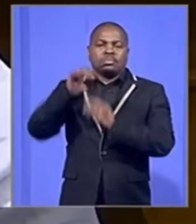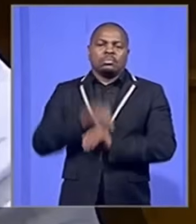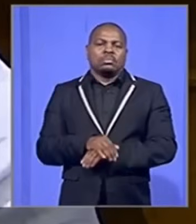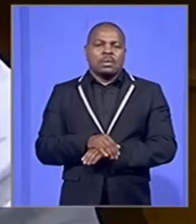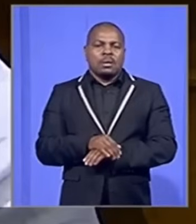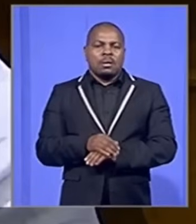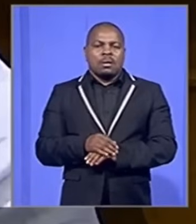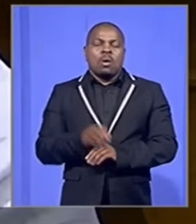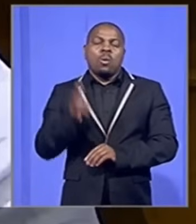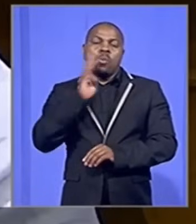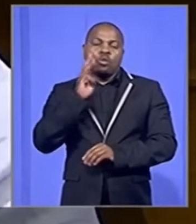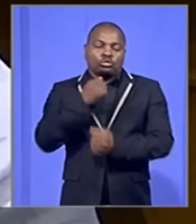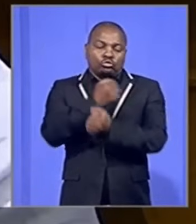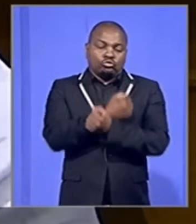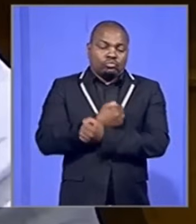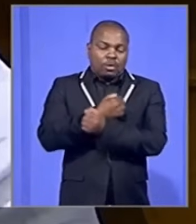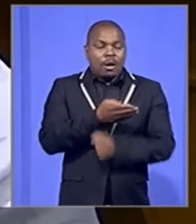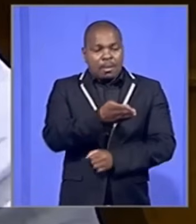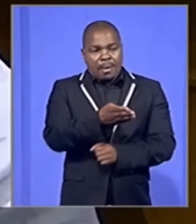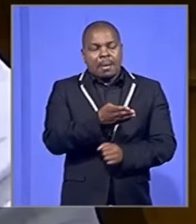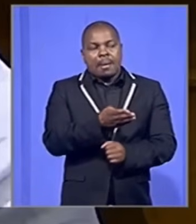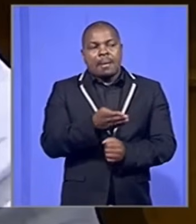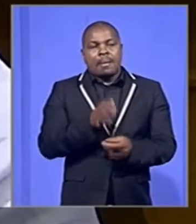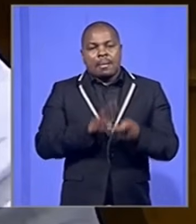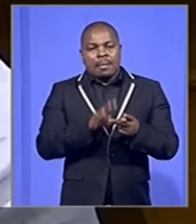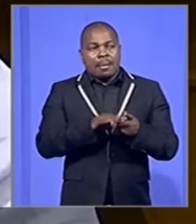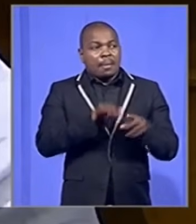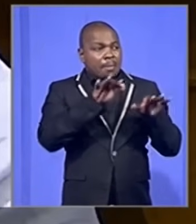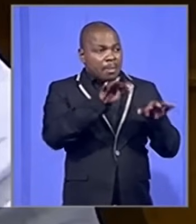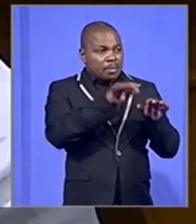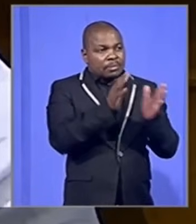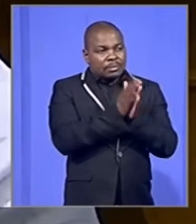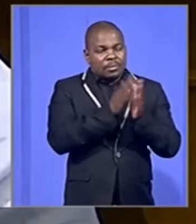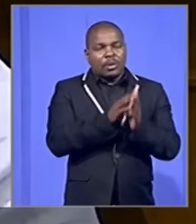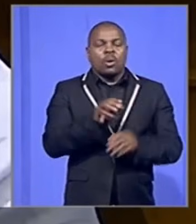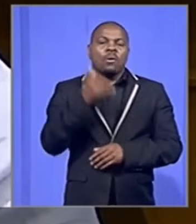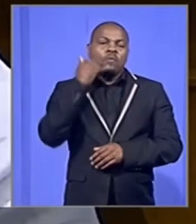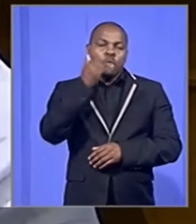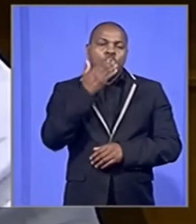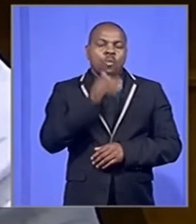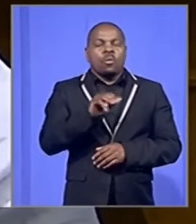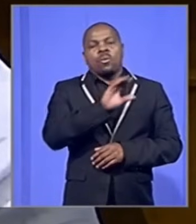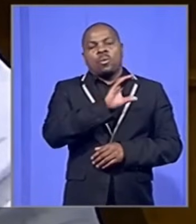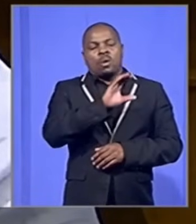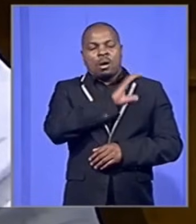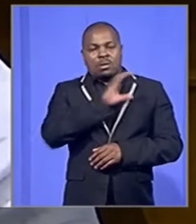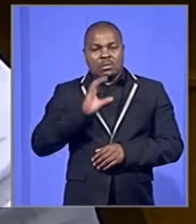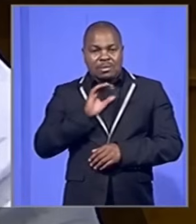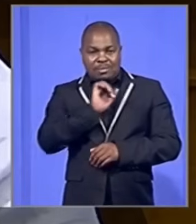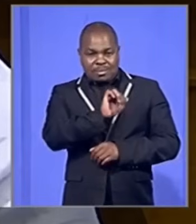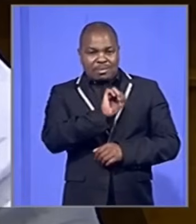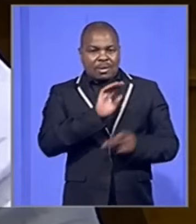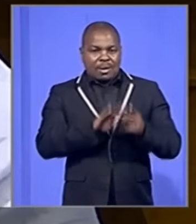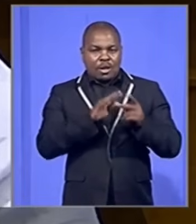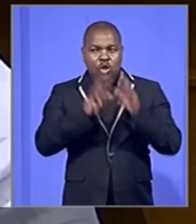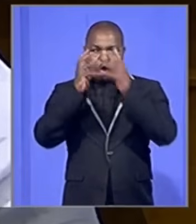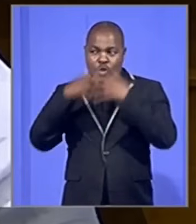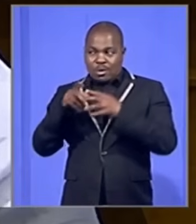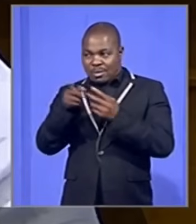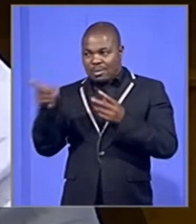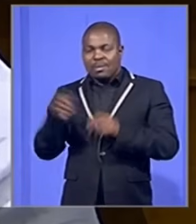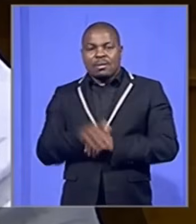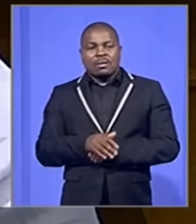in force and residents are encouraged to call ward-based councillors and our coordinators. Areas